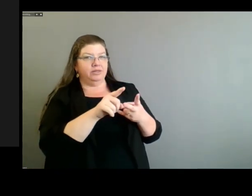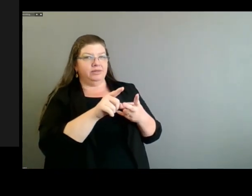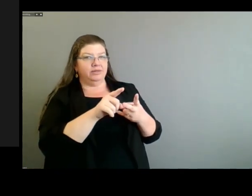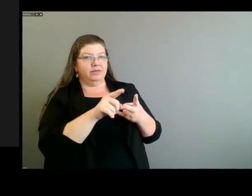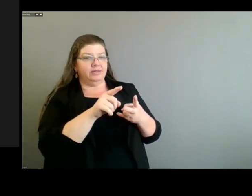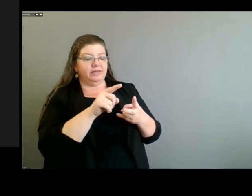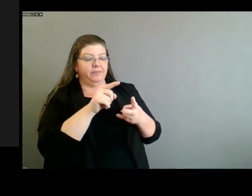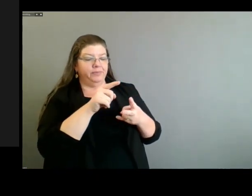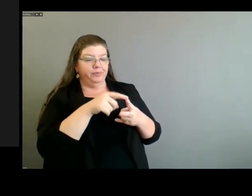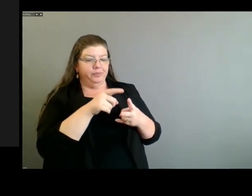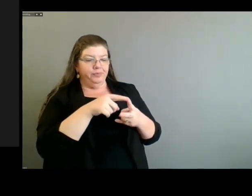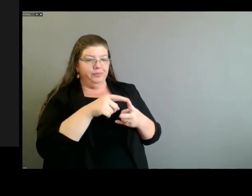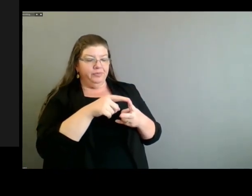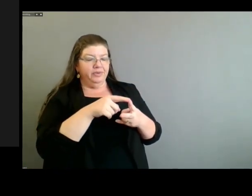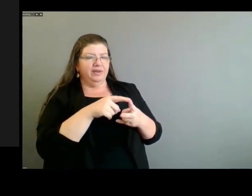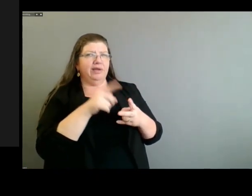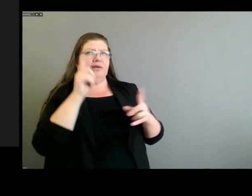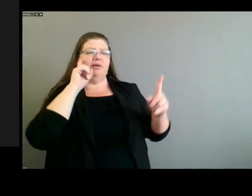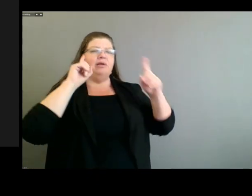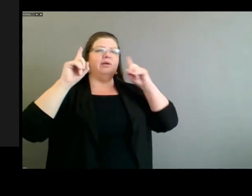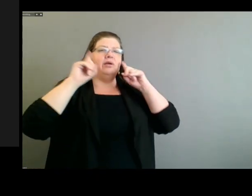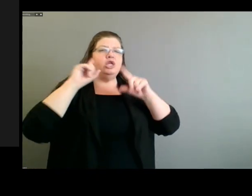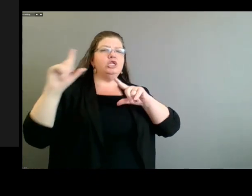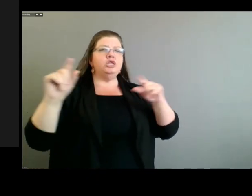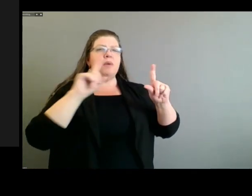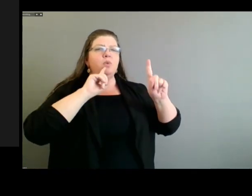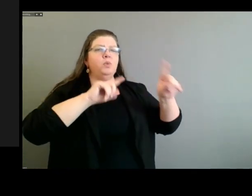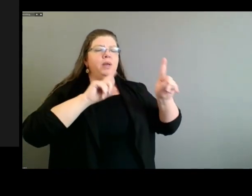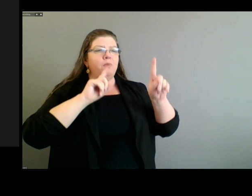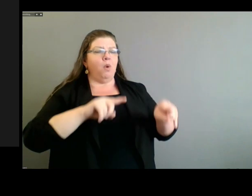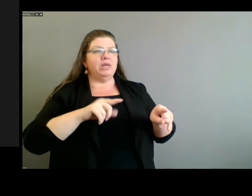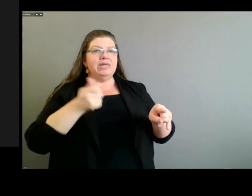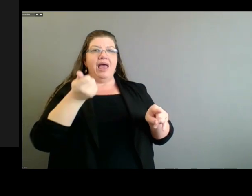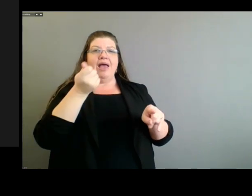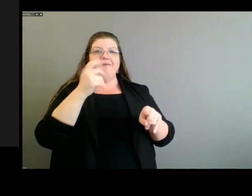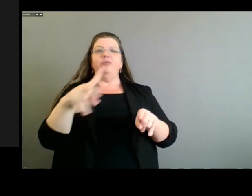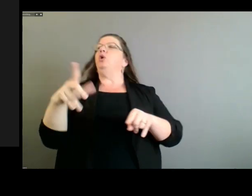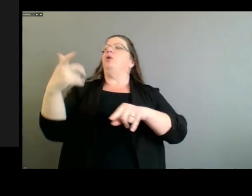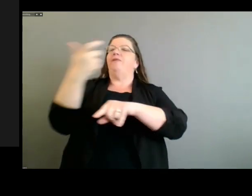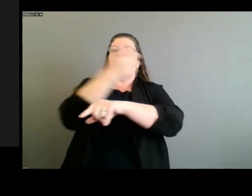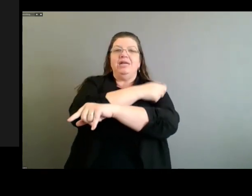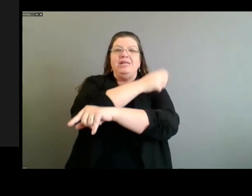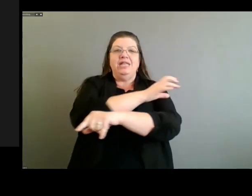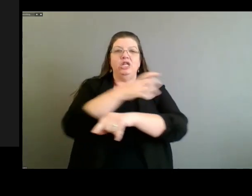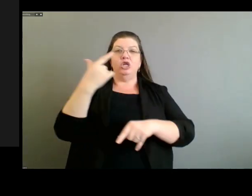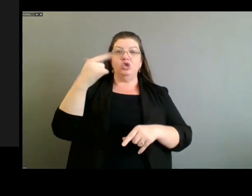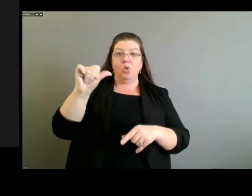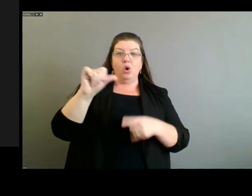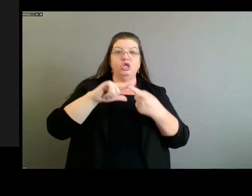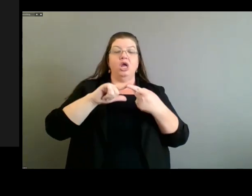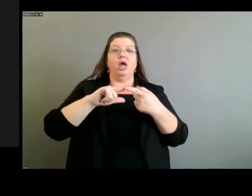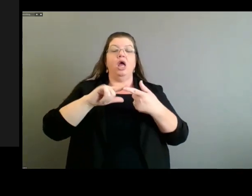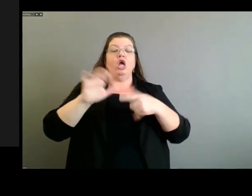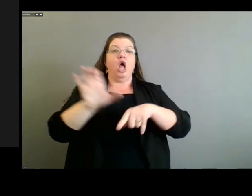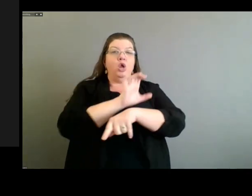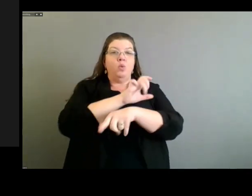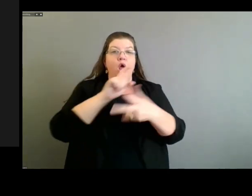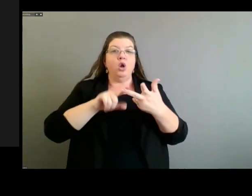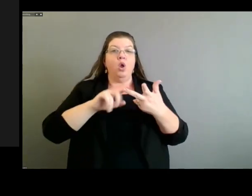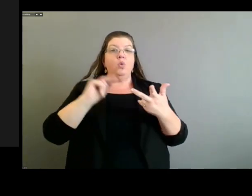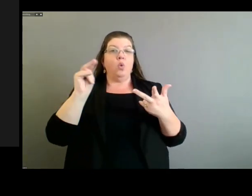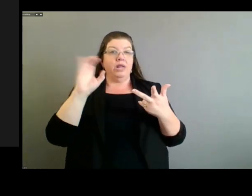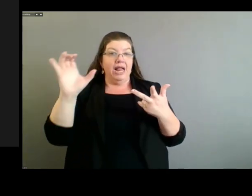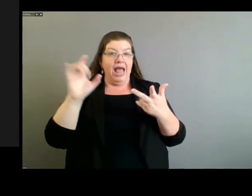First, there are some reports circulating that a few vaccination clinics in Georgia, Colorado, North Carolina,